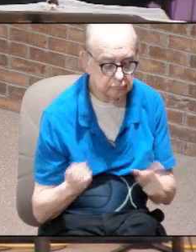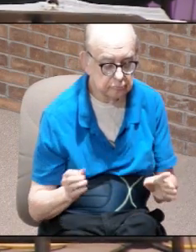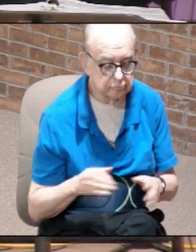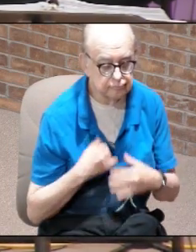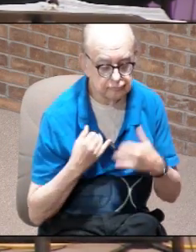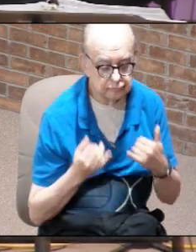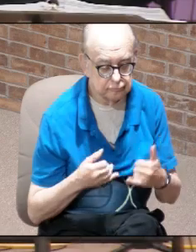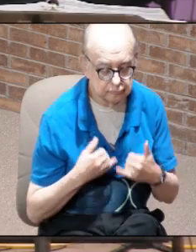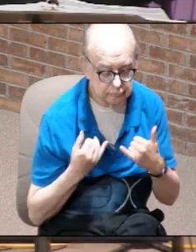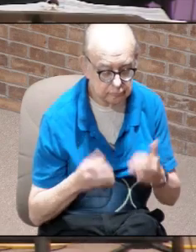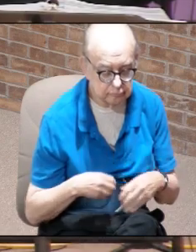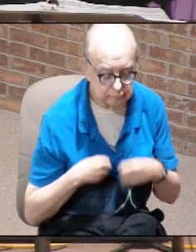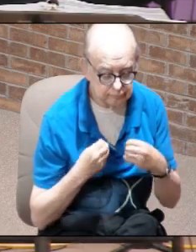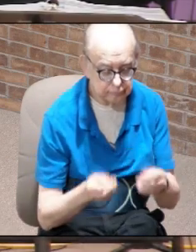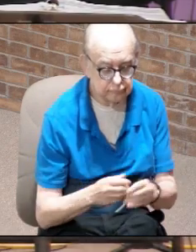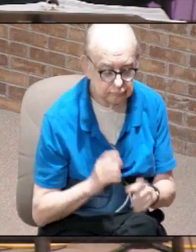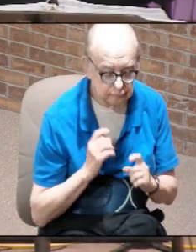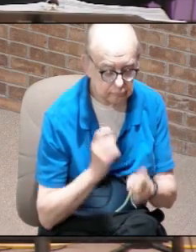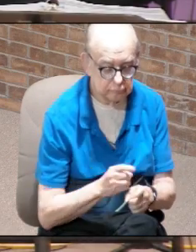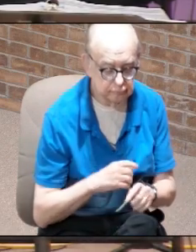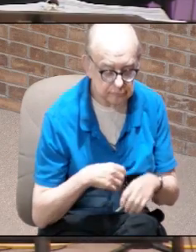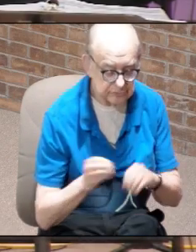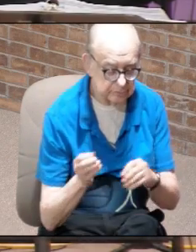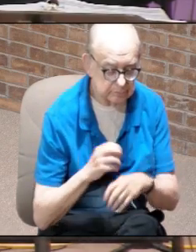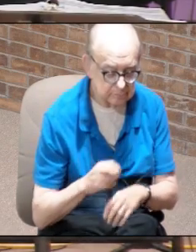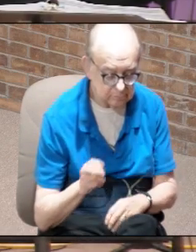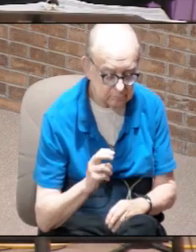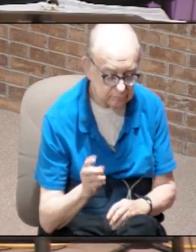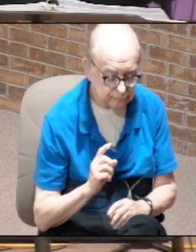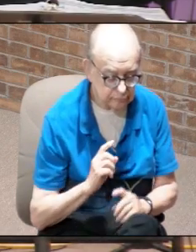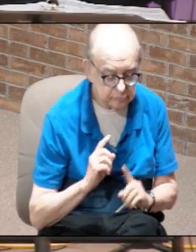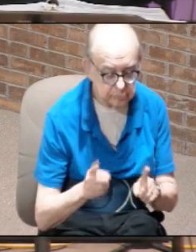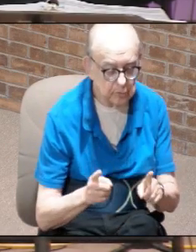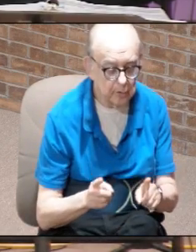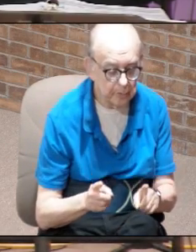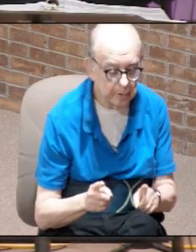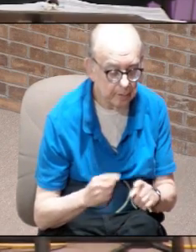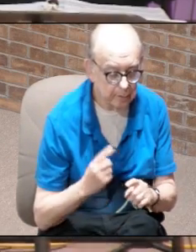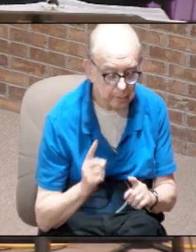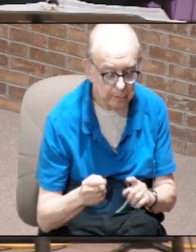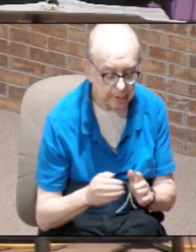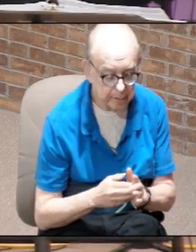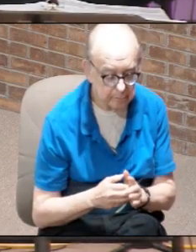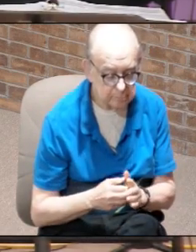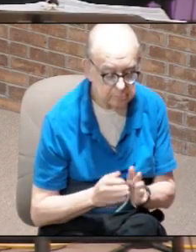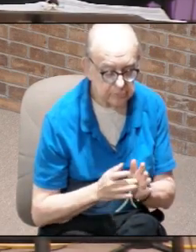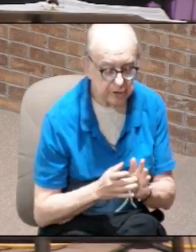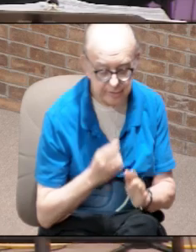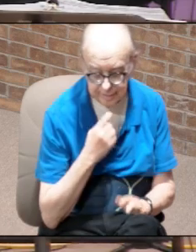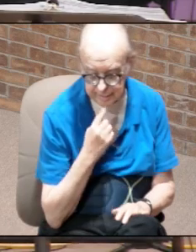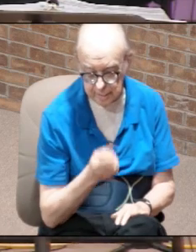joy. He gave me gifts to take on my journey, and off we went again. And he would say,